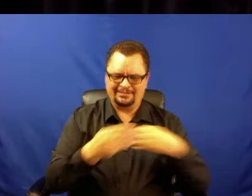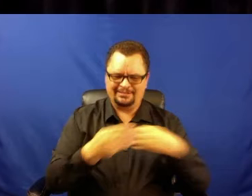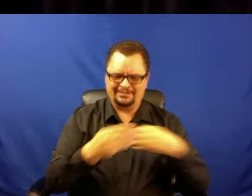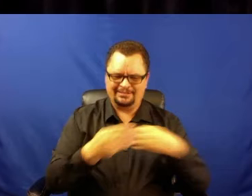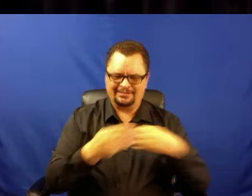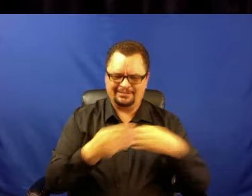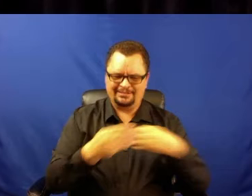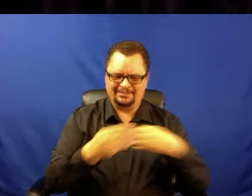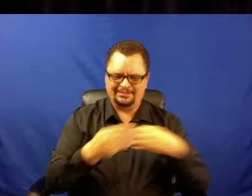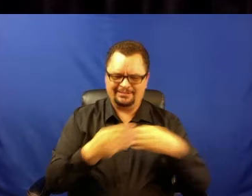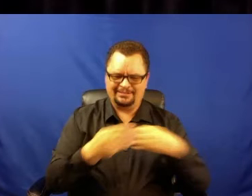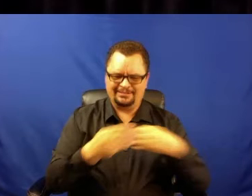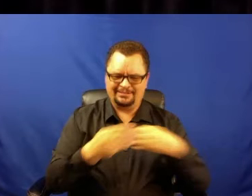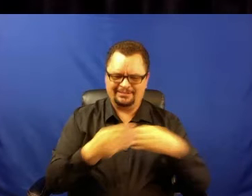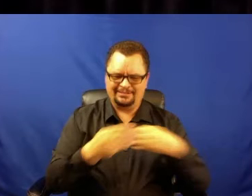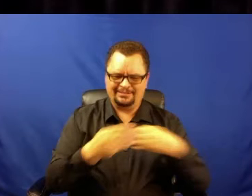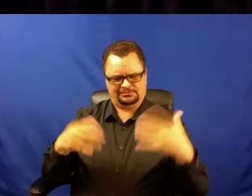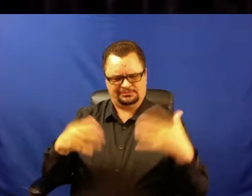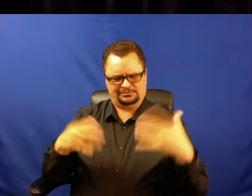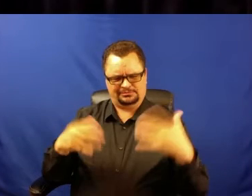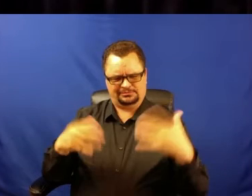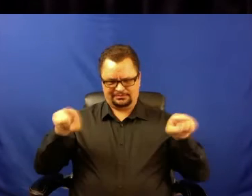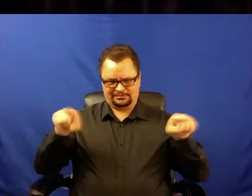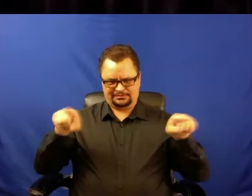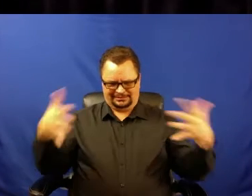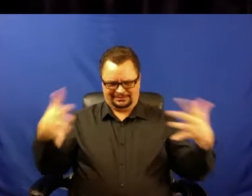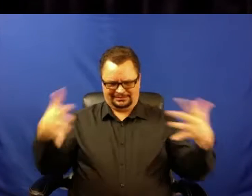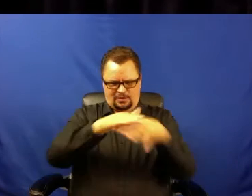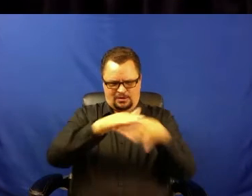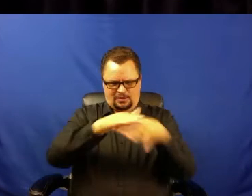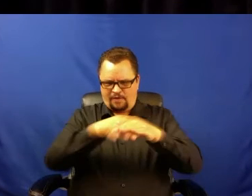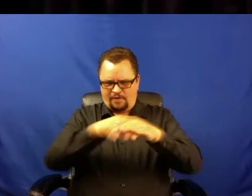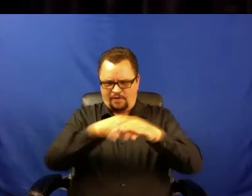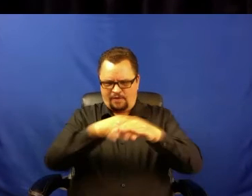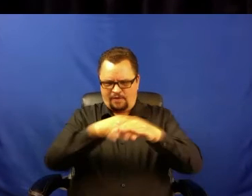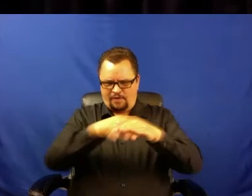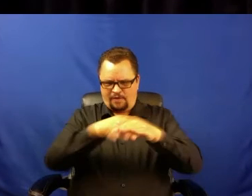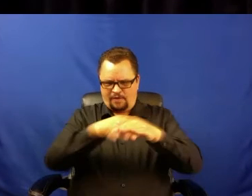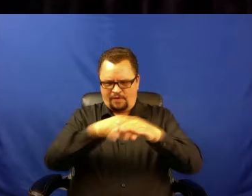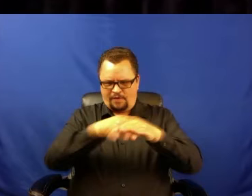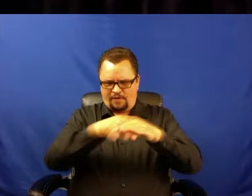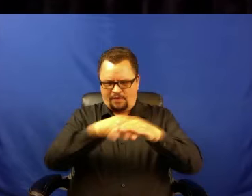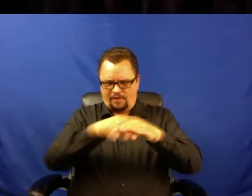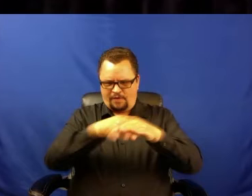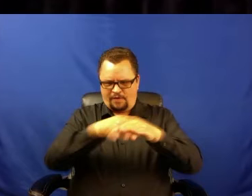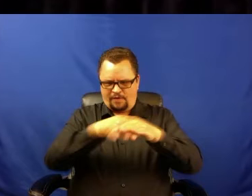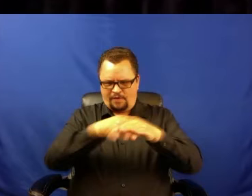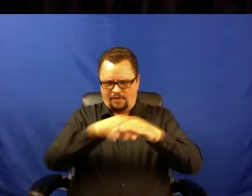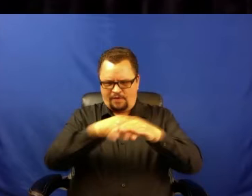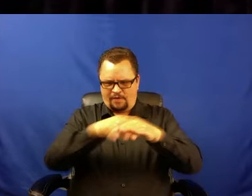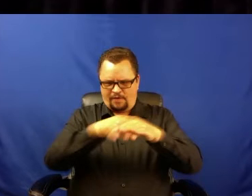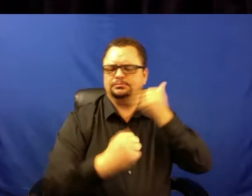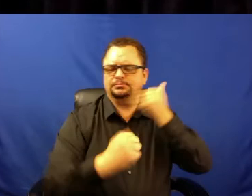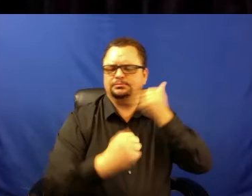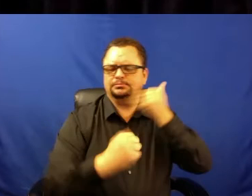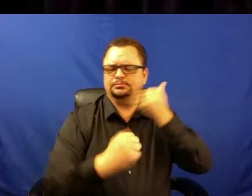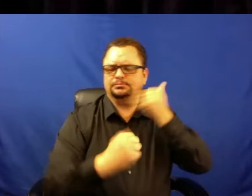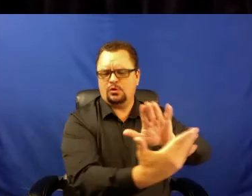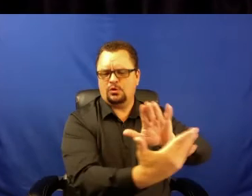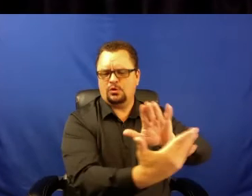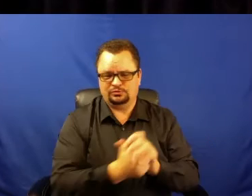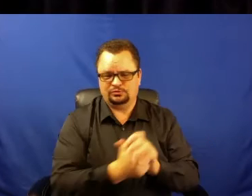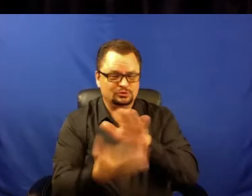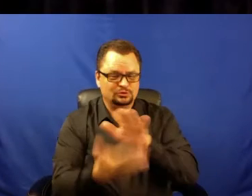together. We're for awareness with the school districts, the larger school districts that have implemented a